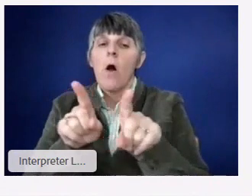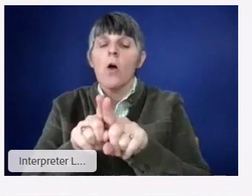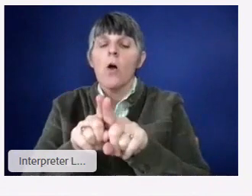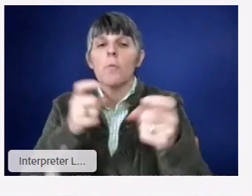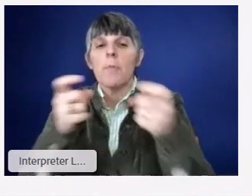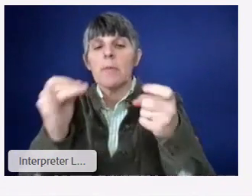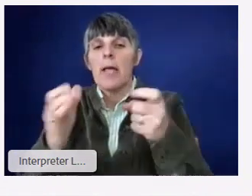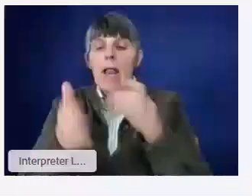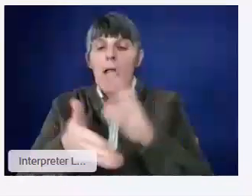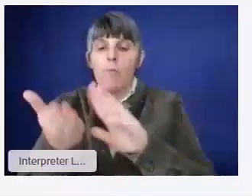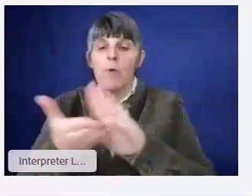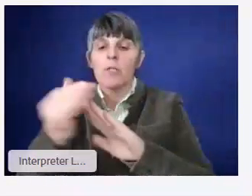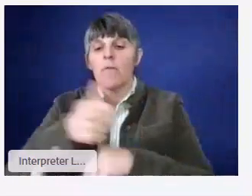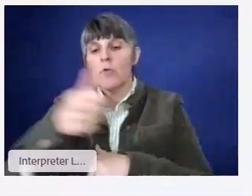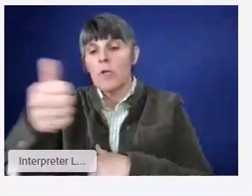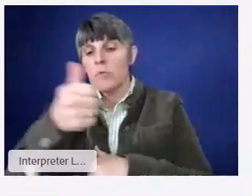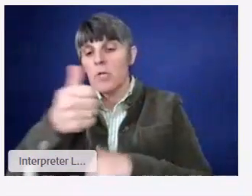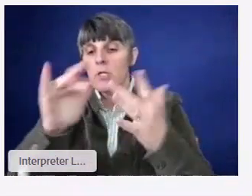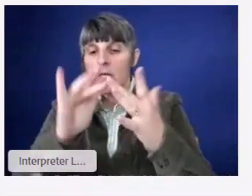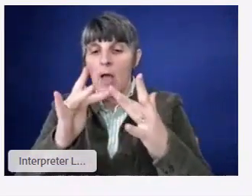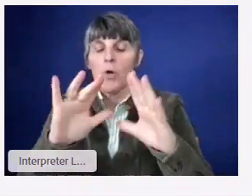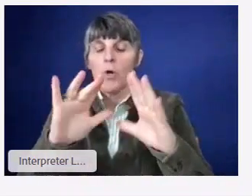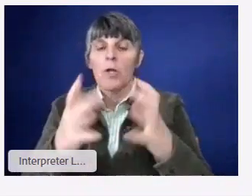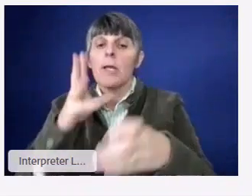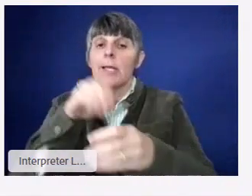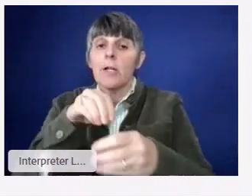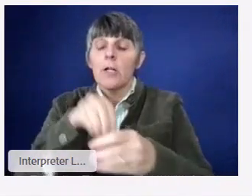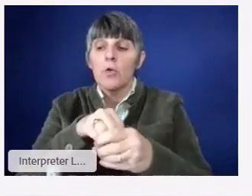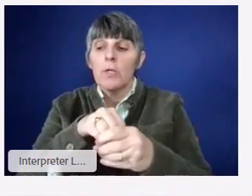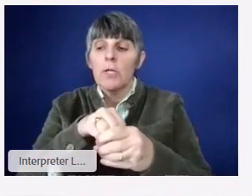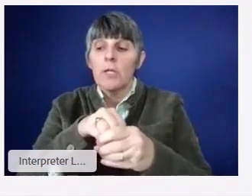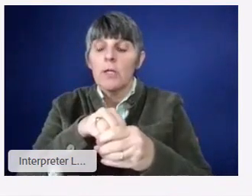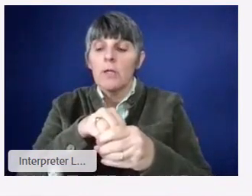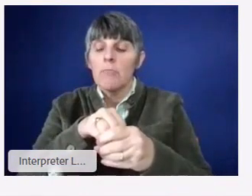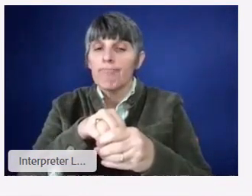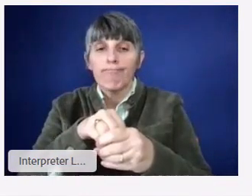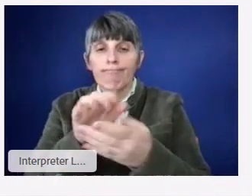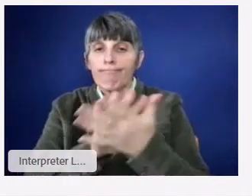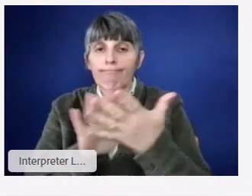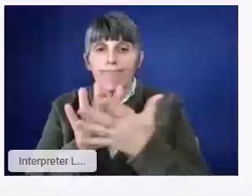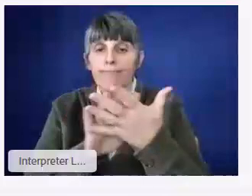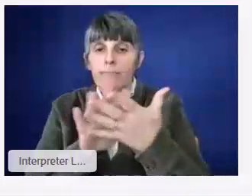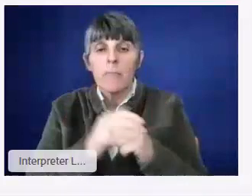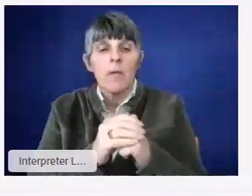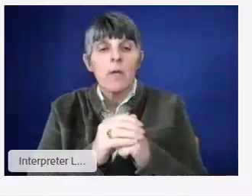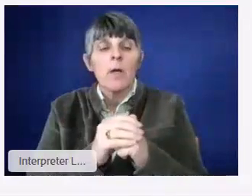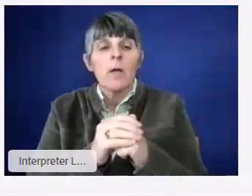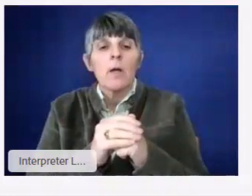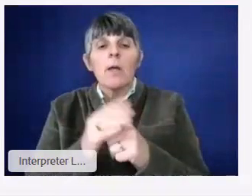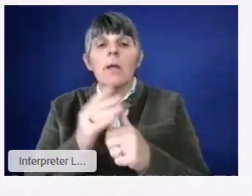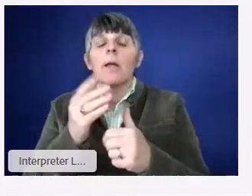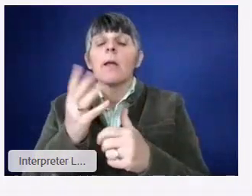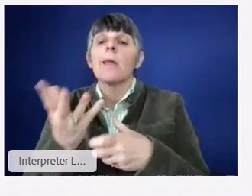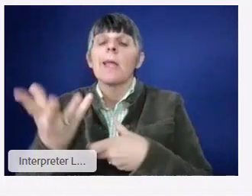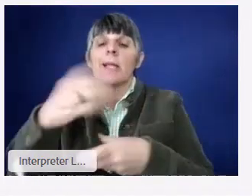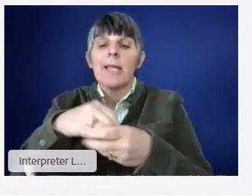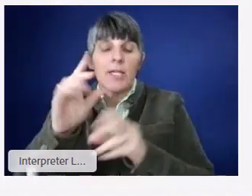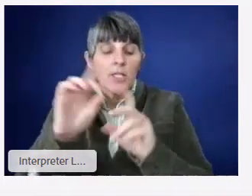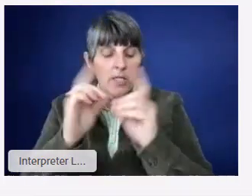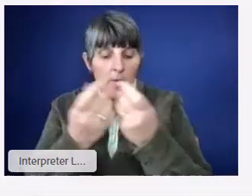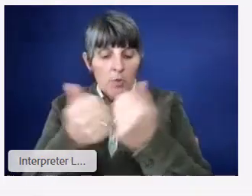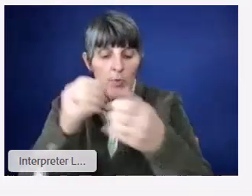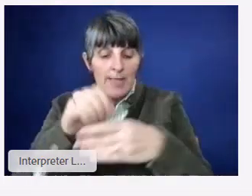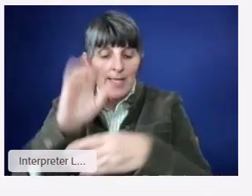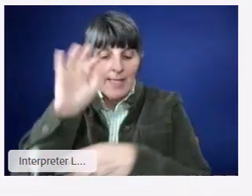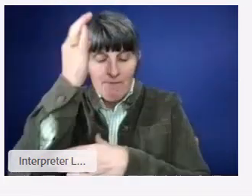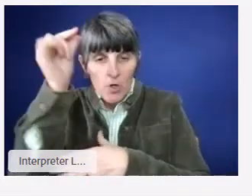the transportation network, including non-motorized modes. Engaging key partners within the federal government, the